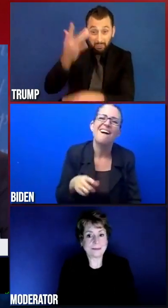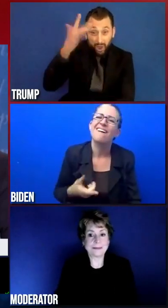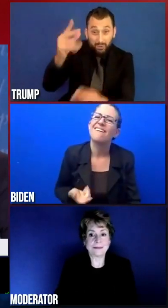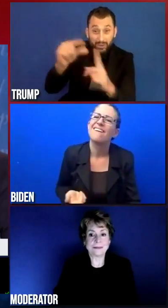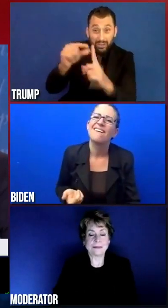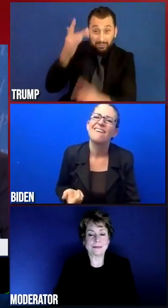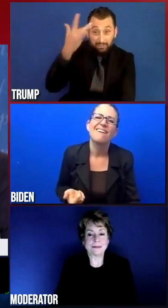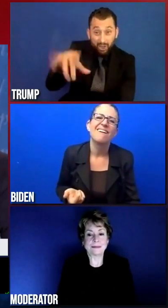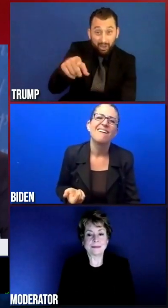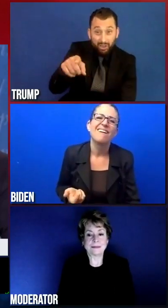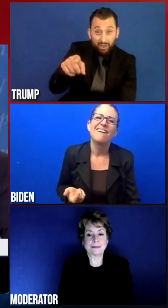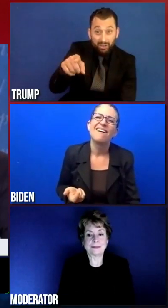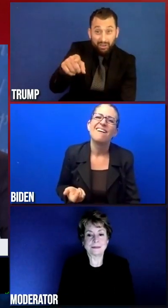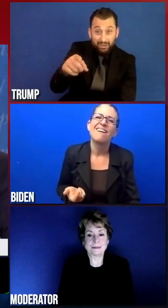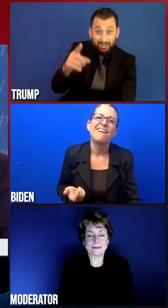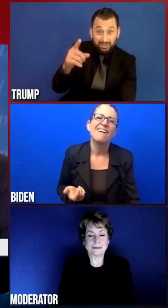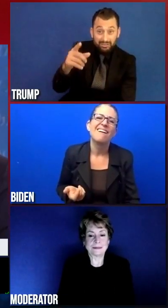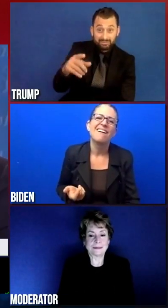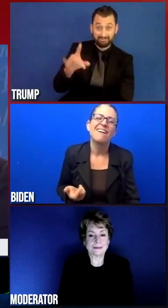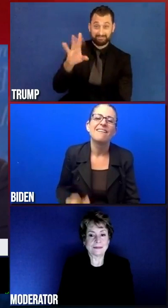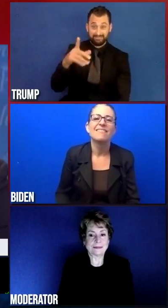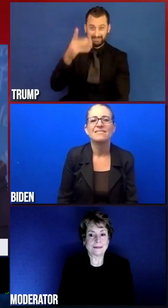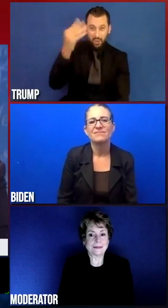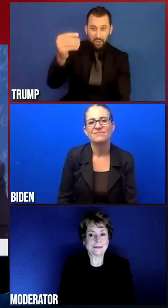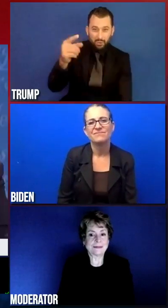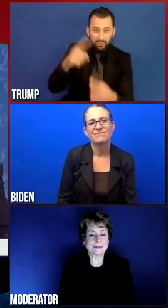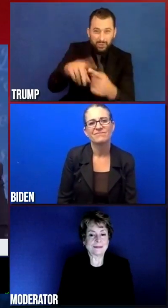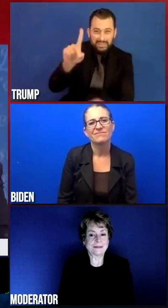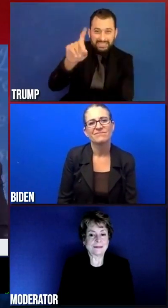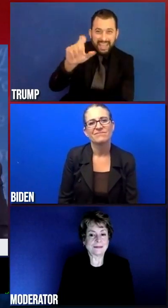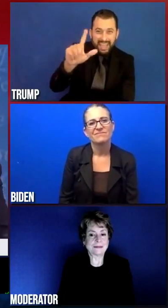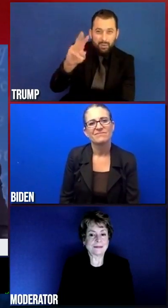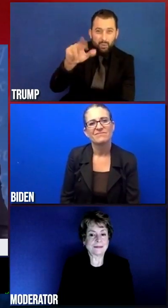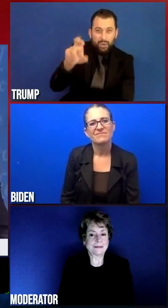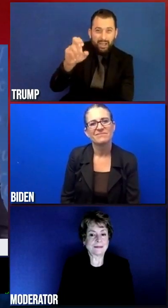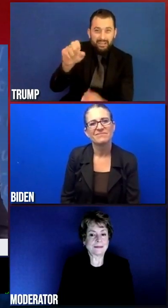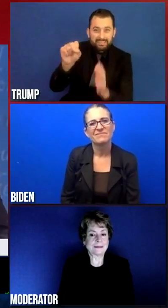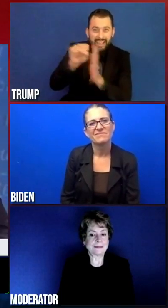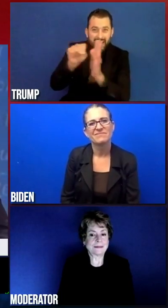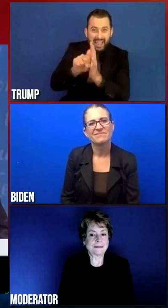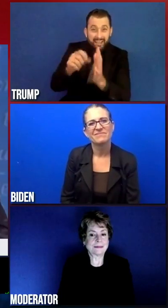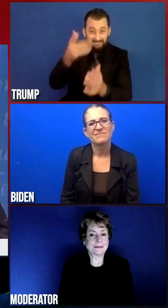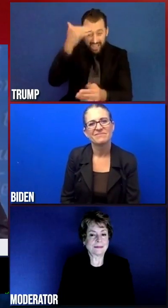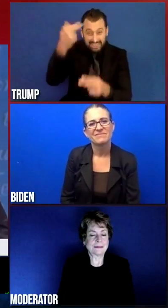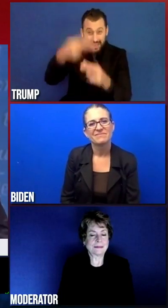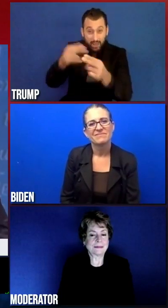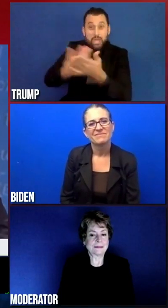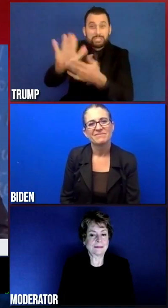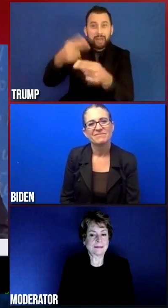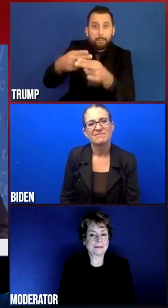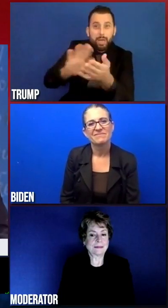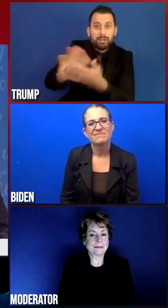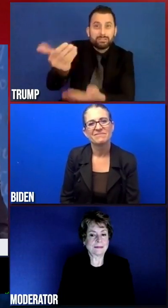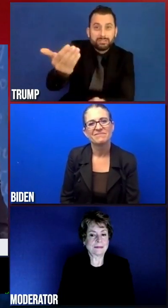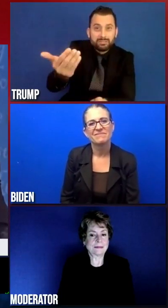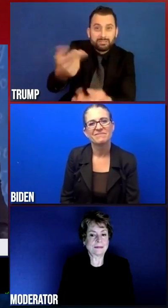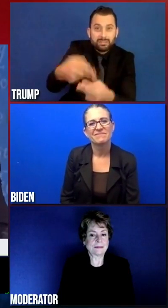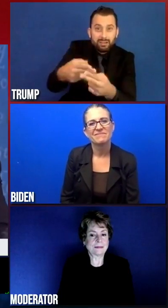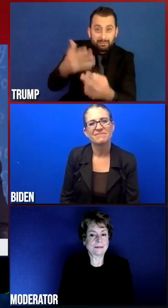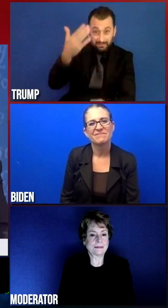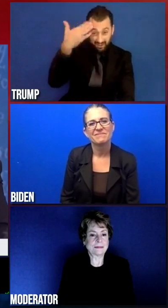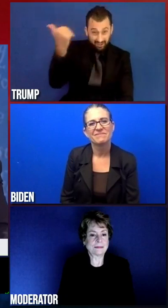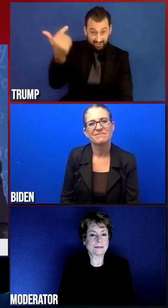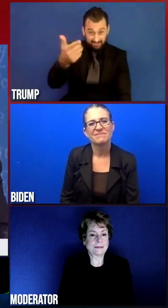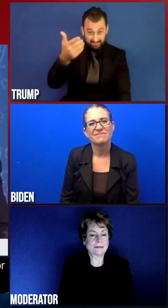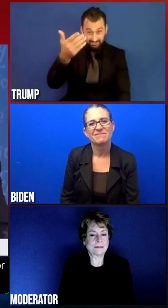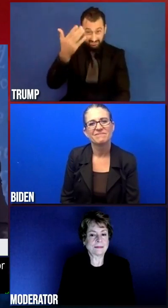State, but you forgot the name of your college. You didn't go to Delaware State. You graduated either the lowest or almost the lowest in your class. Don't ever